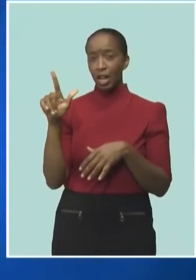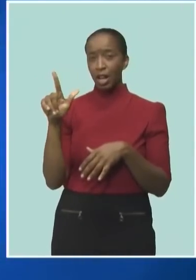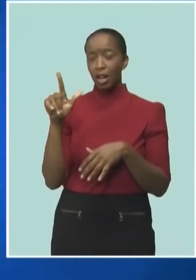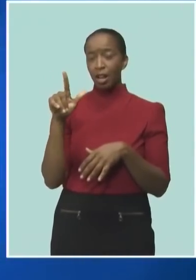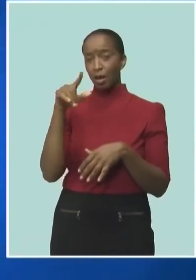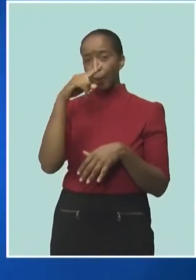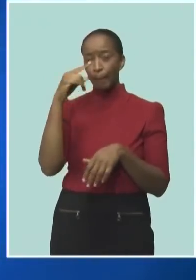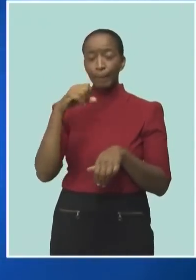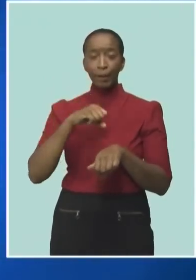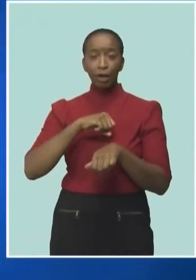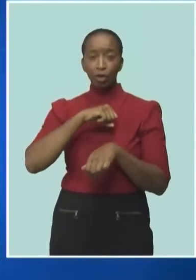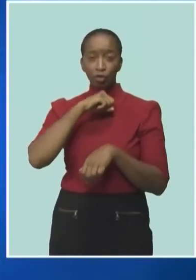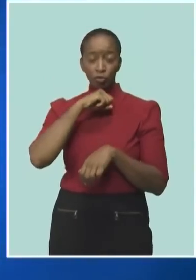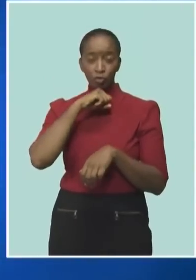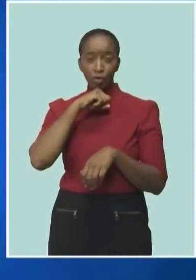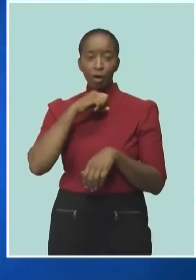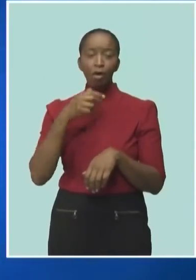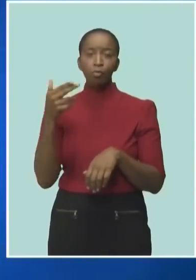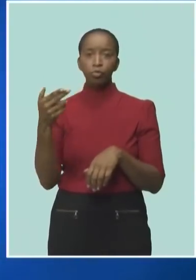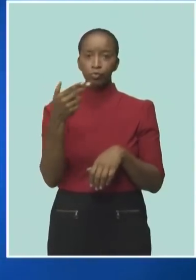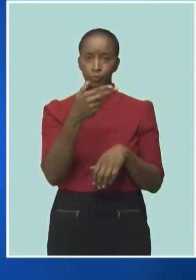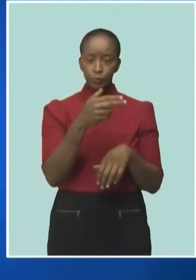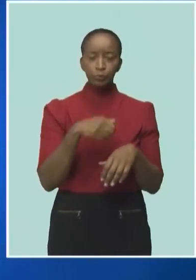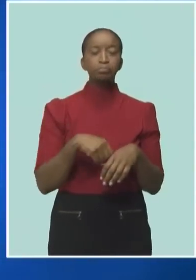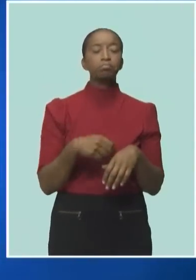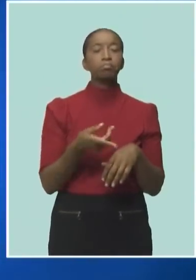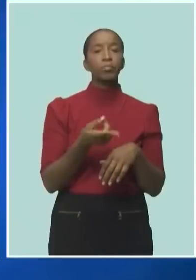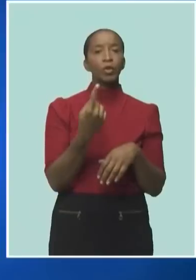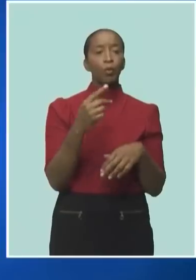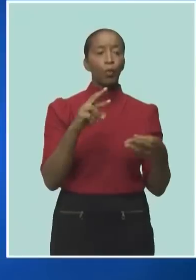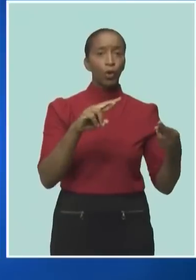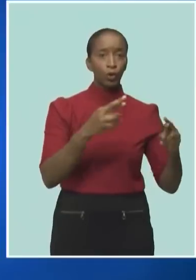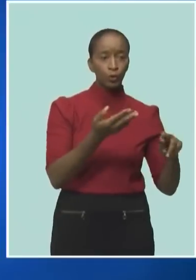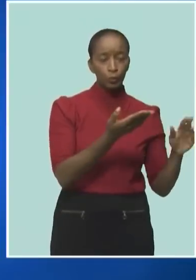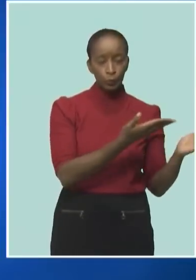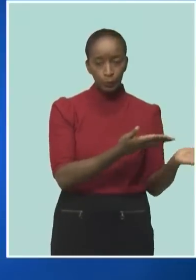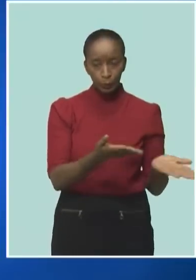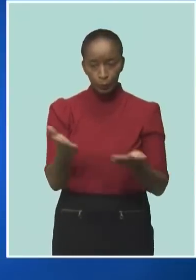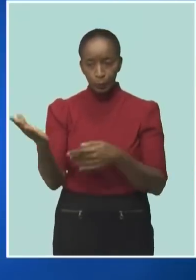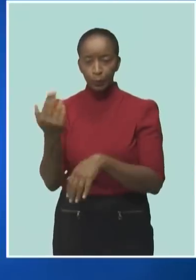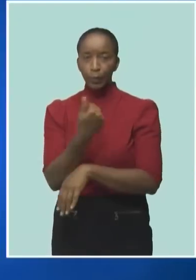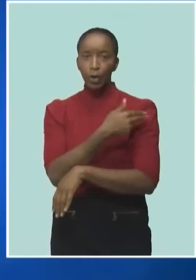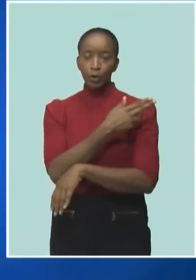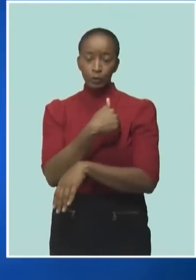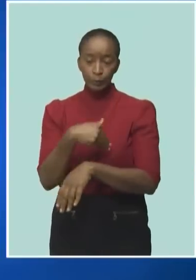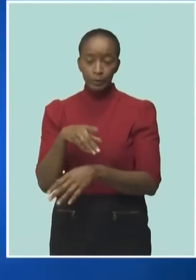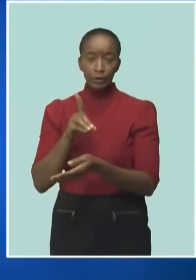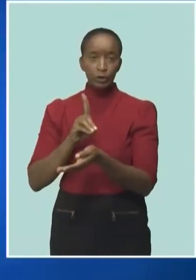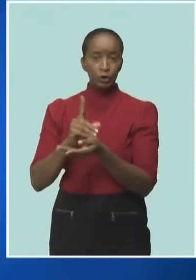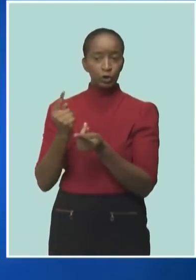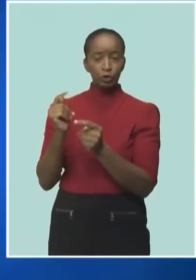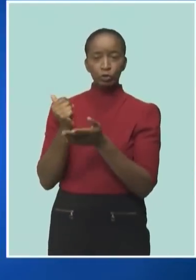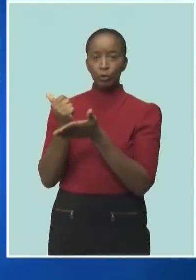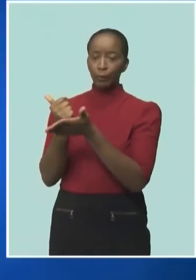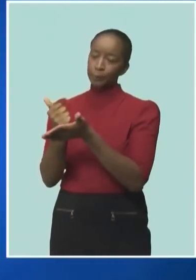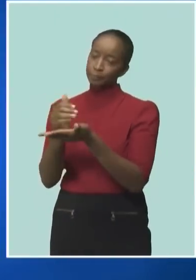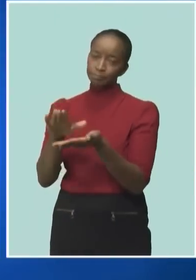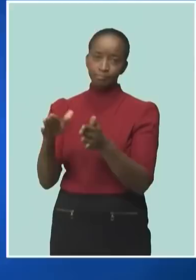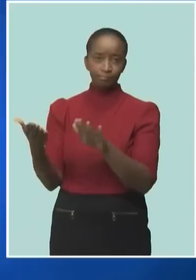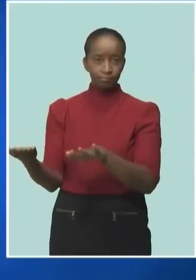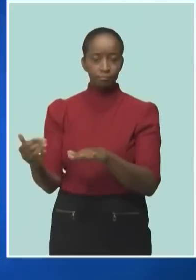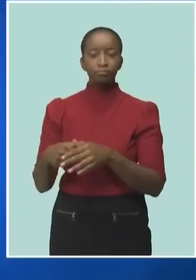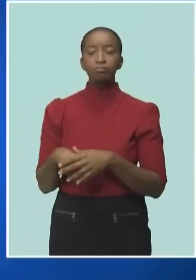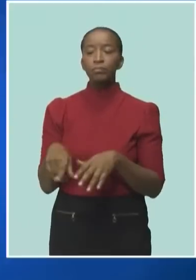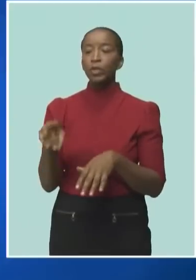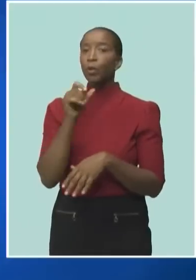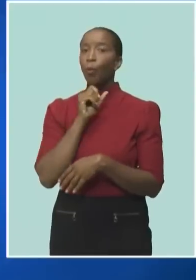was injured and taken to hospital, where he was later pronounced dead while receiving treatment. The deceased has been identified as